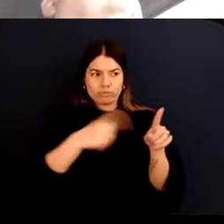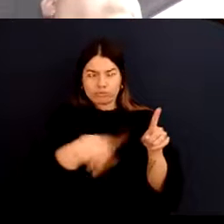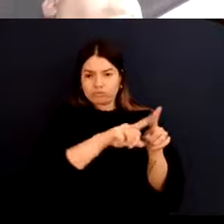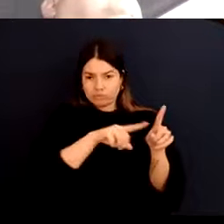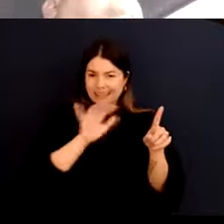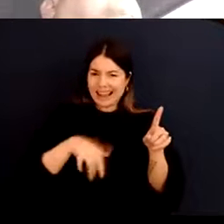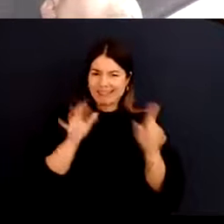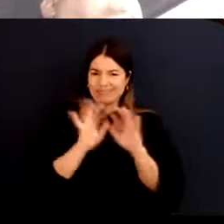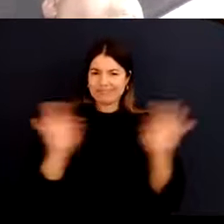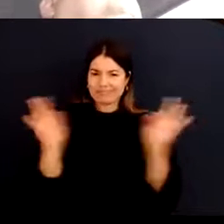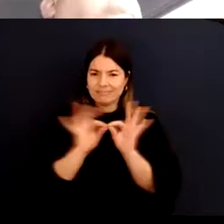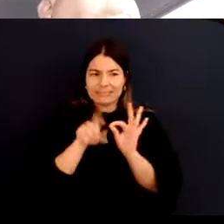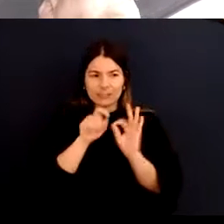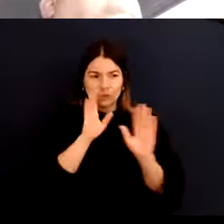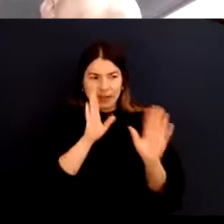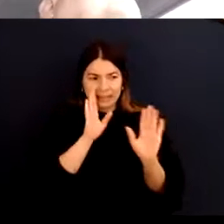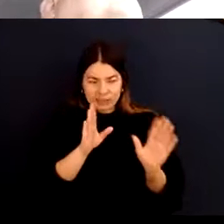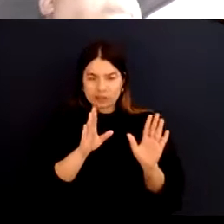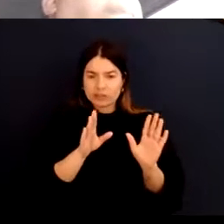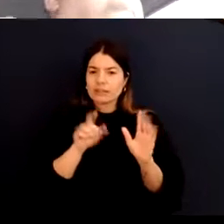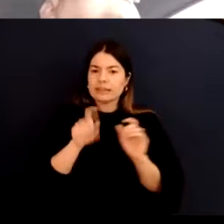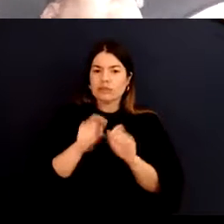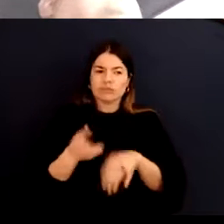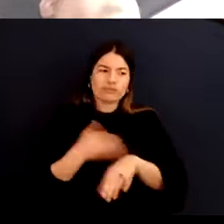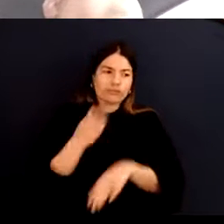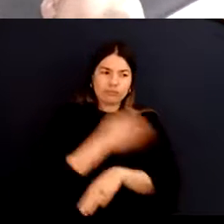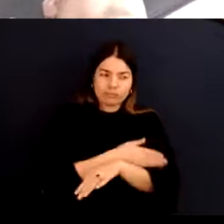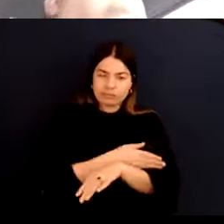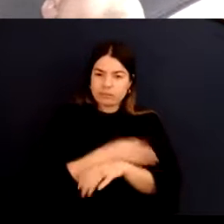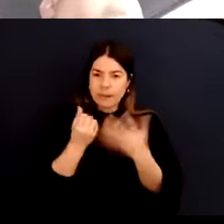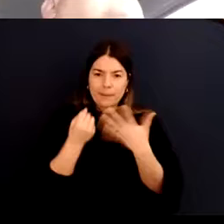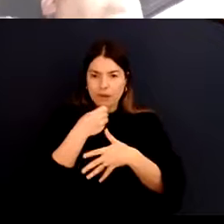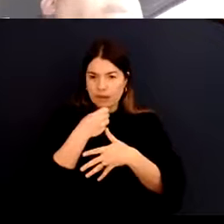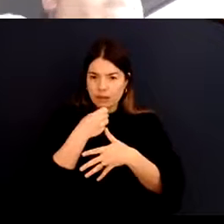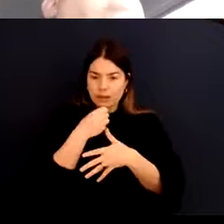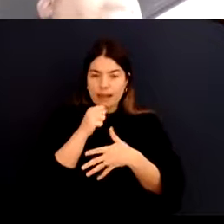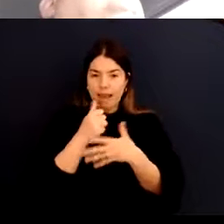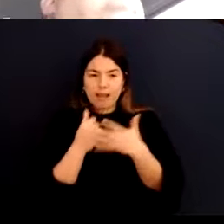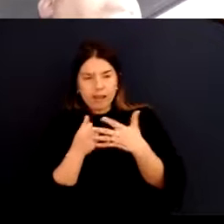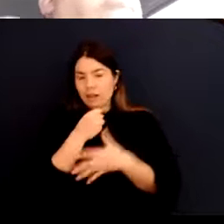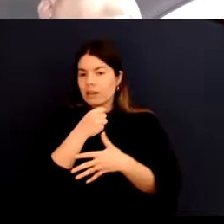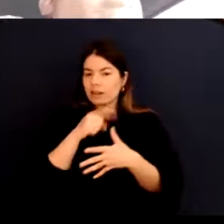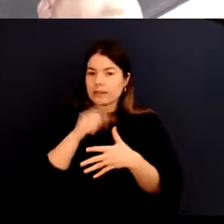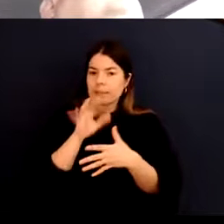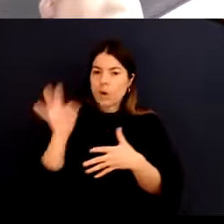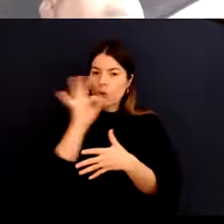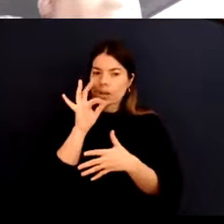this progress to be made. This should be priority one, because it does impact folks with disabilities and those